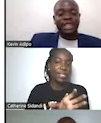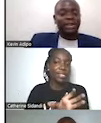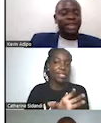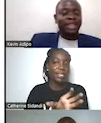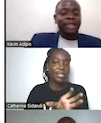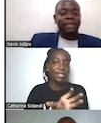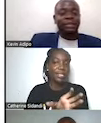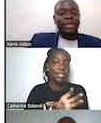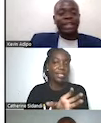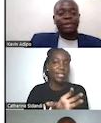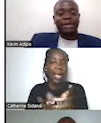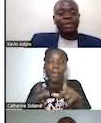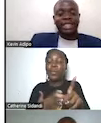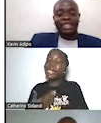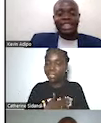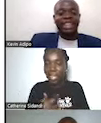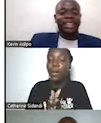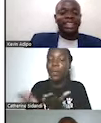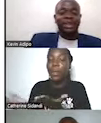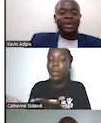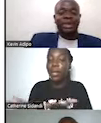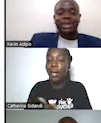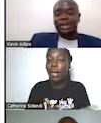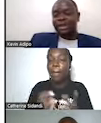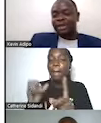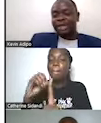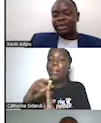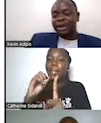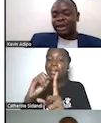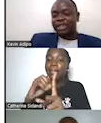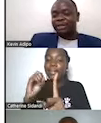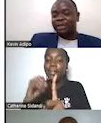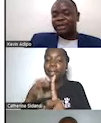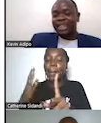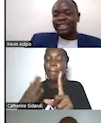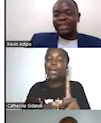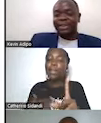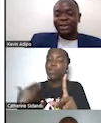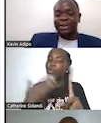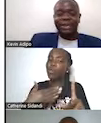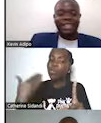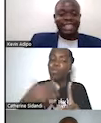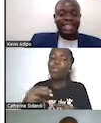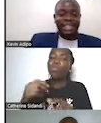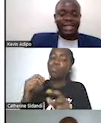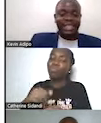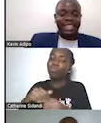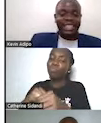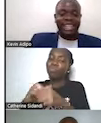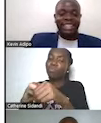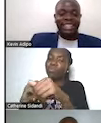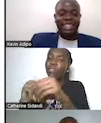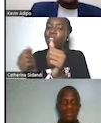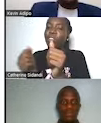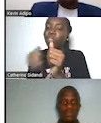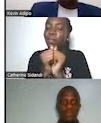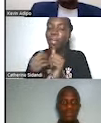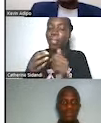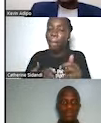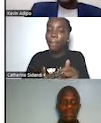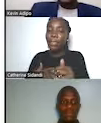introduce and welcome my mentor, who's always worked with me through these sessions, and